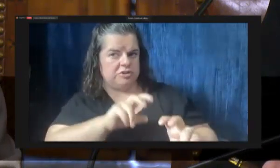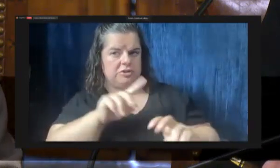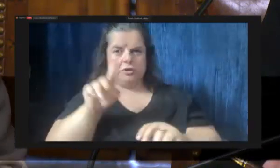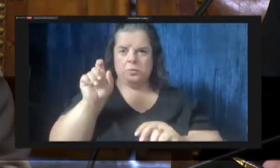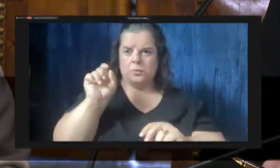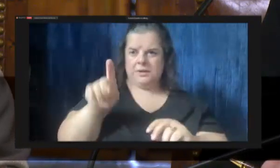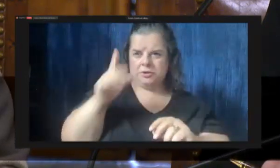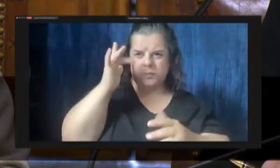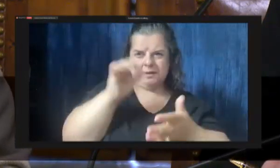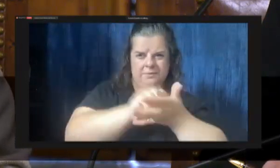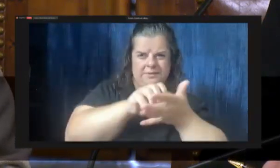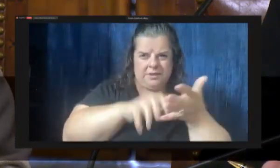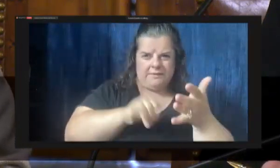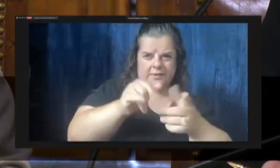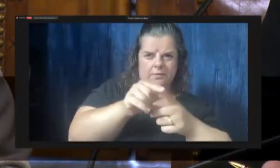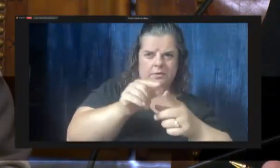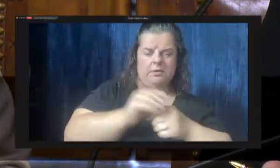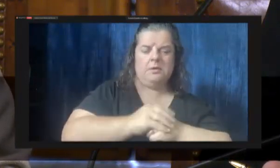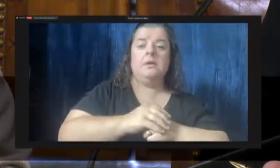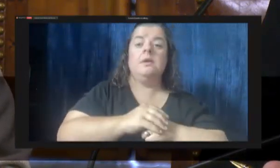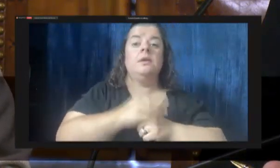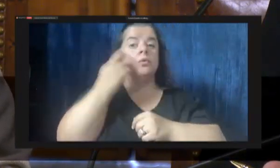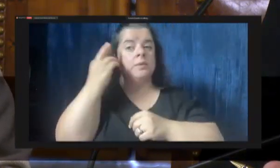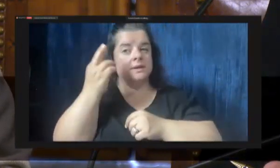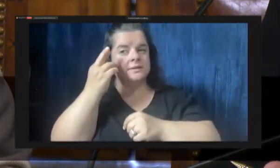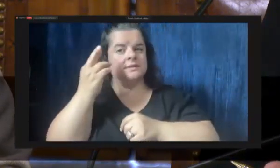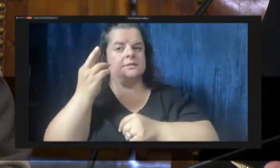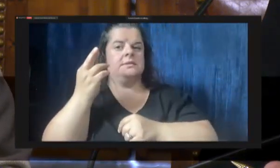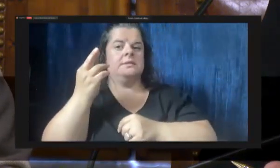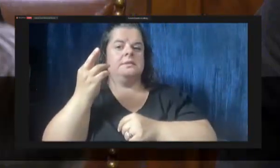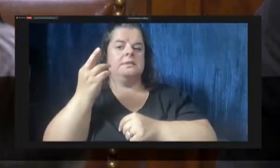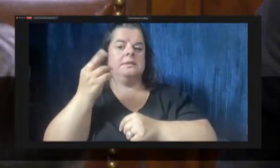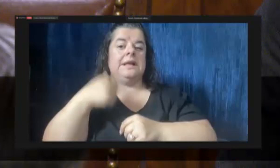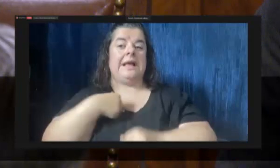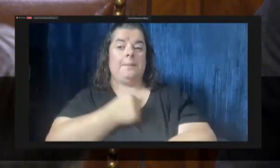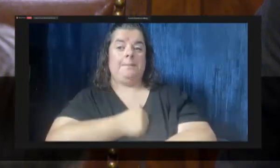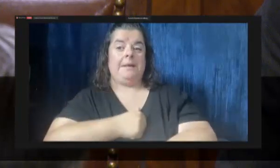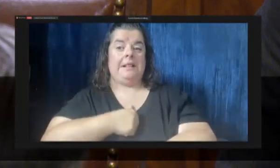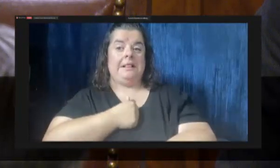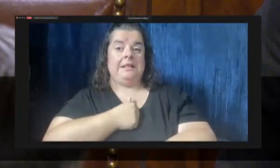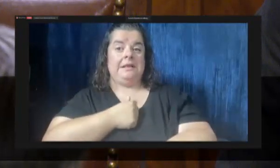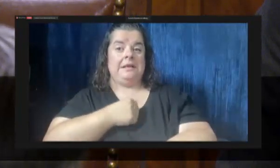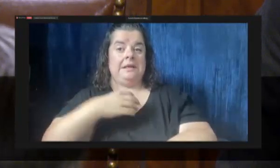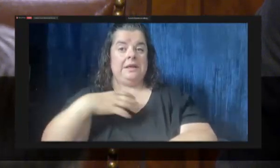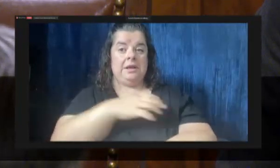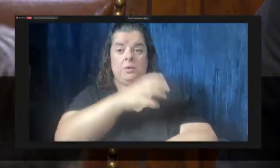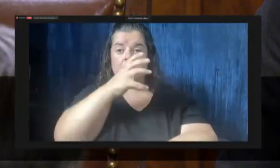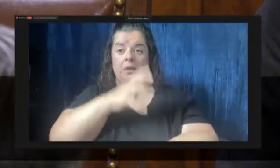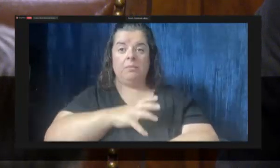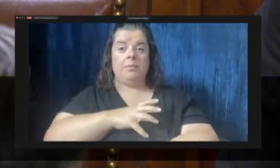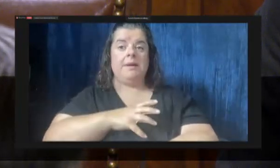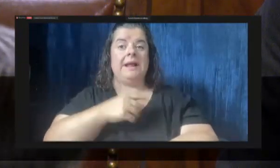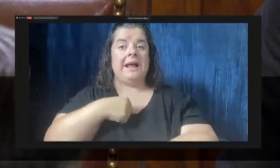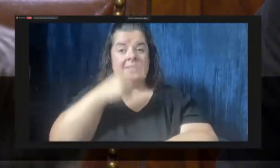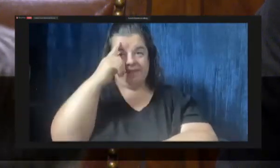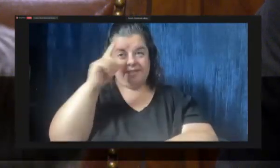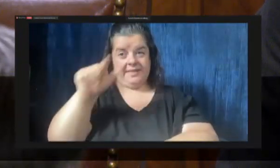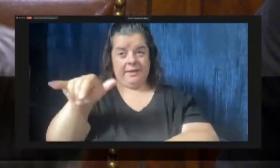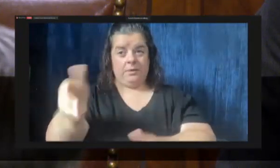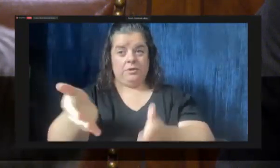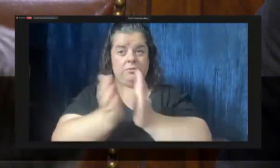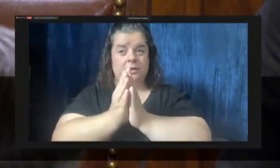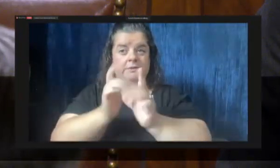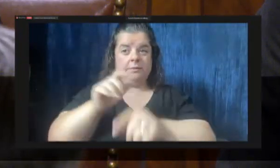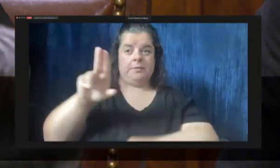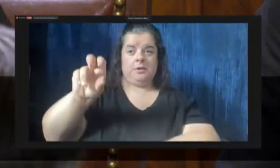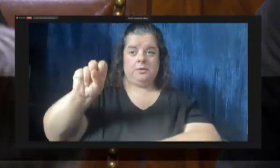so? Yeah. What is the reason for that? I apologize, Councilwoman Gross. I'm not aware. I think that was a request by the USDA. So I